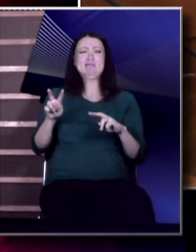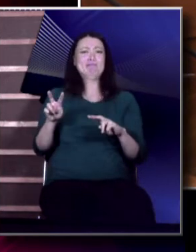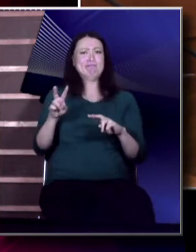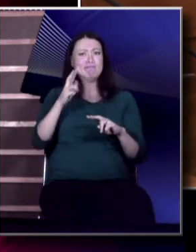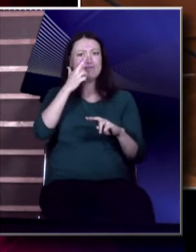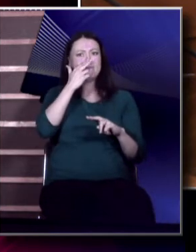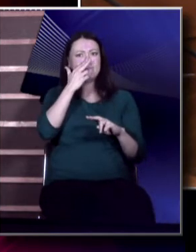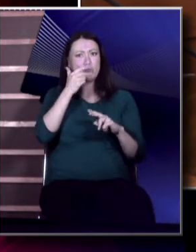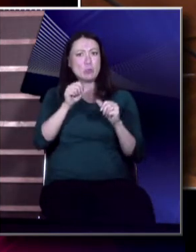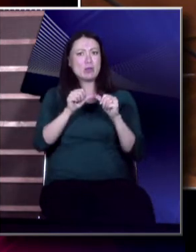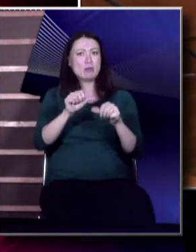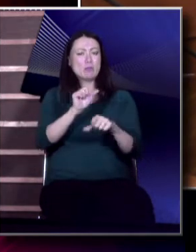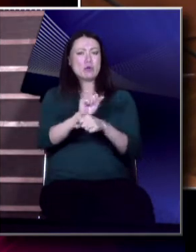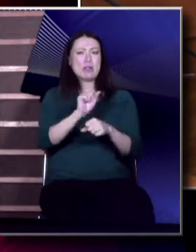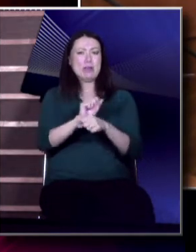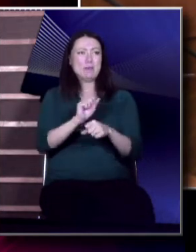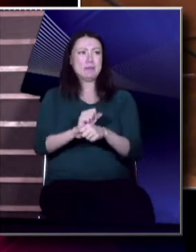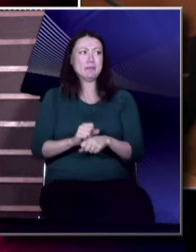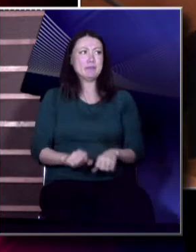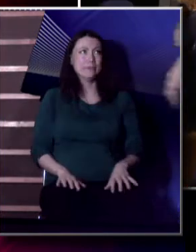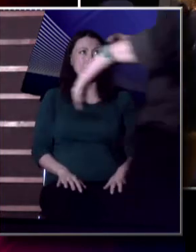very much. Thank you.